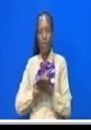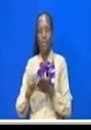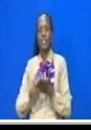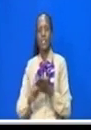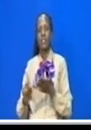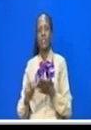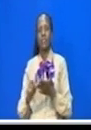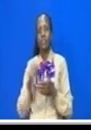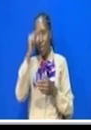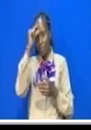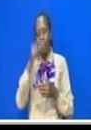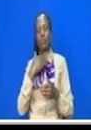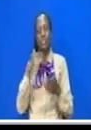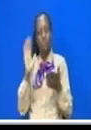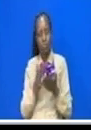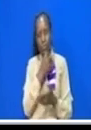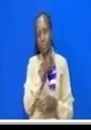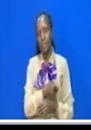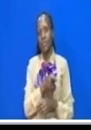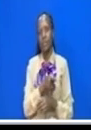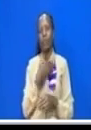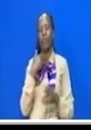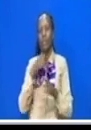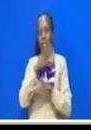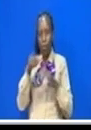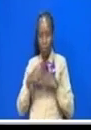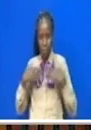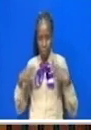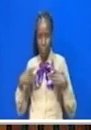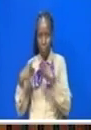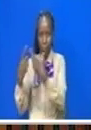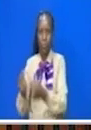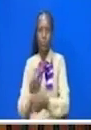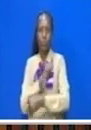the inability to read or write that was existing or is existing in Kenya.